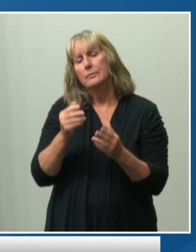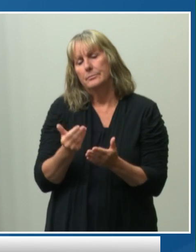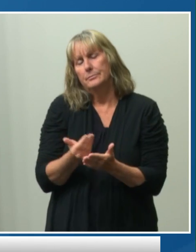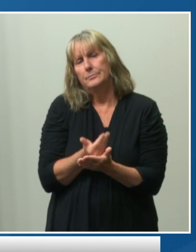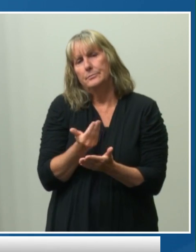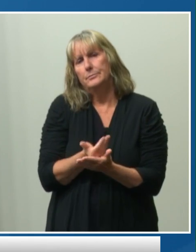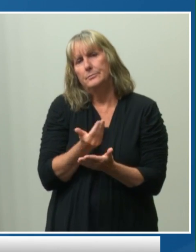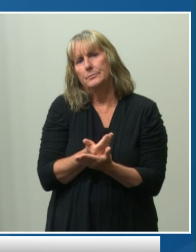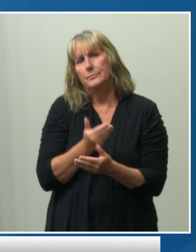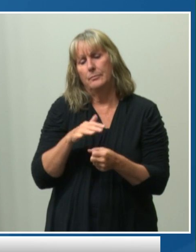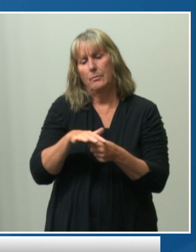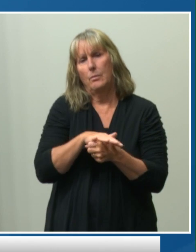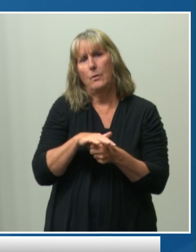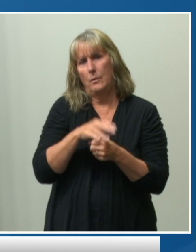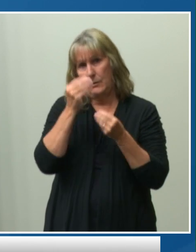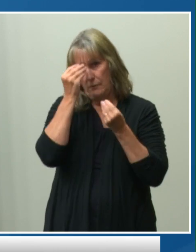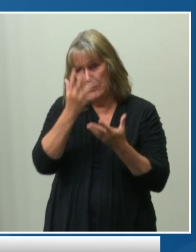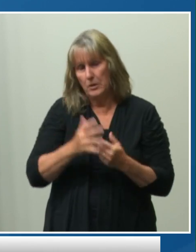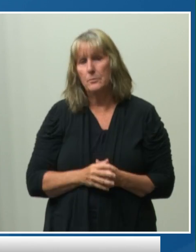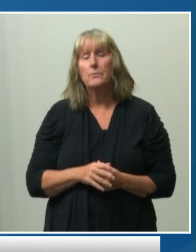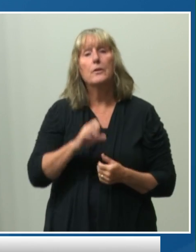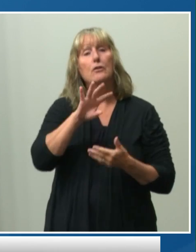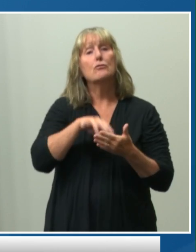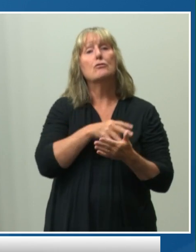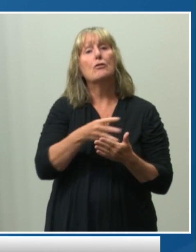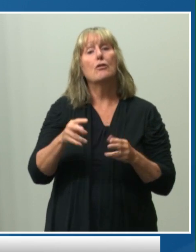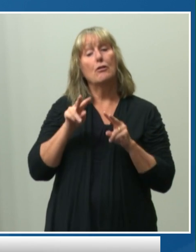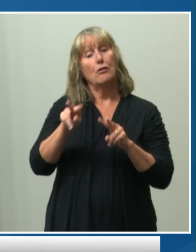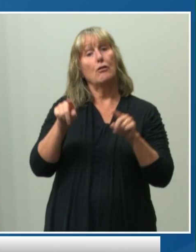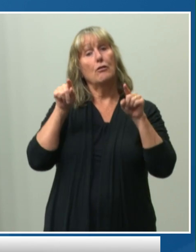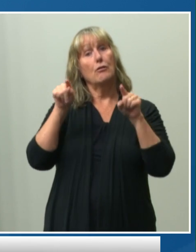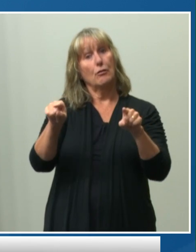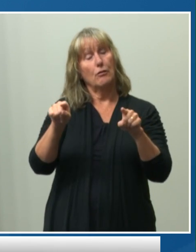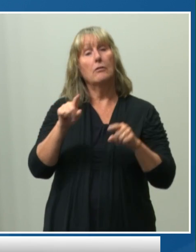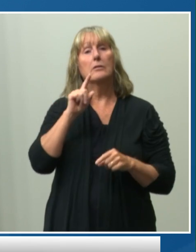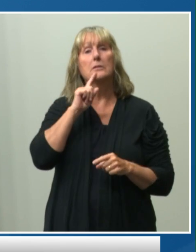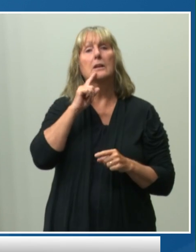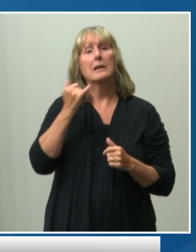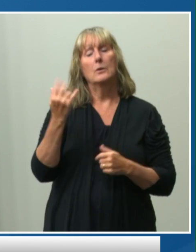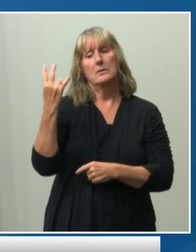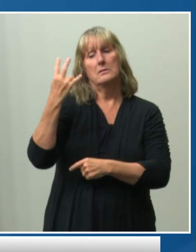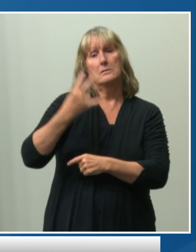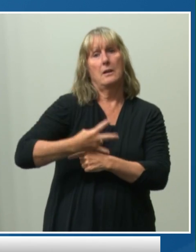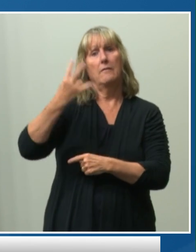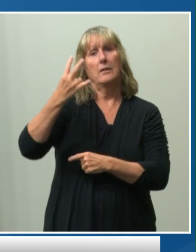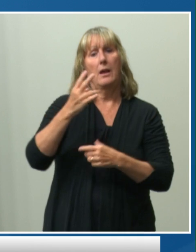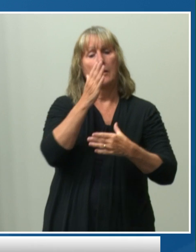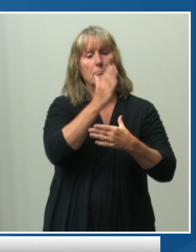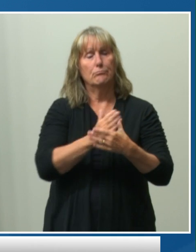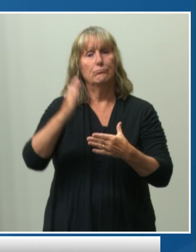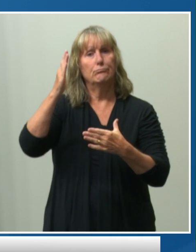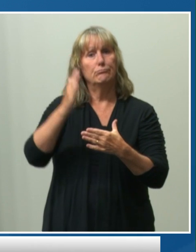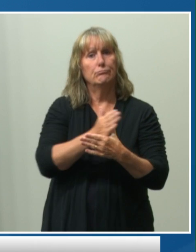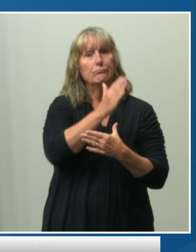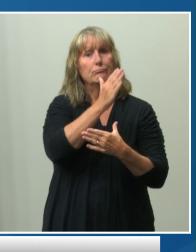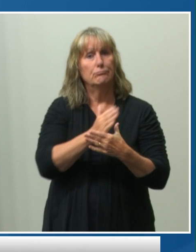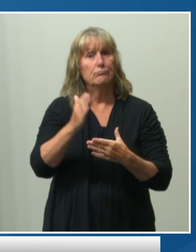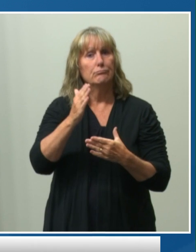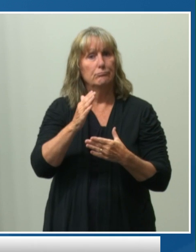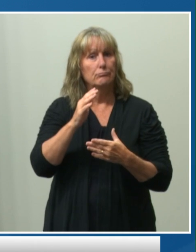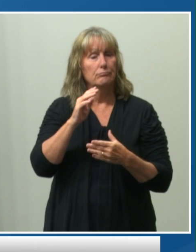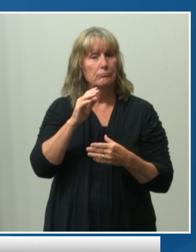latest local information. The chart you're looking at now shows the 7-day rolling average of new daily cases.